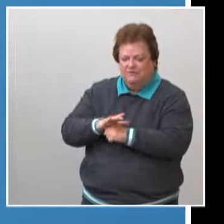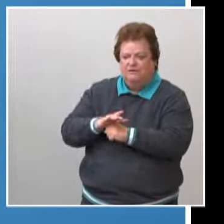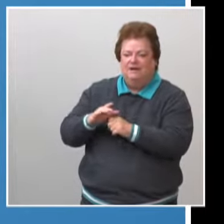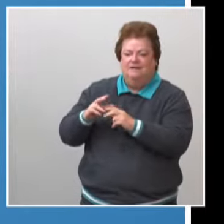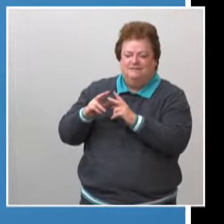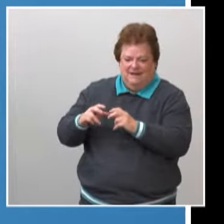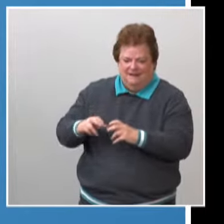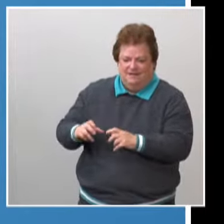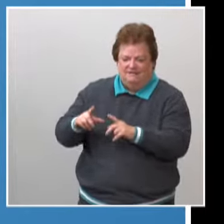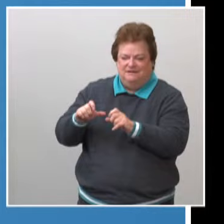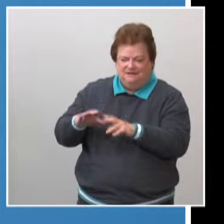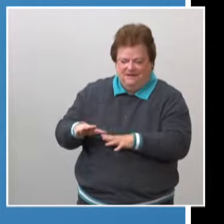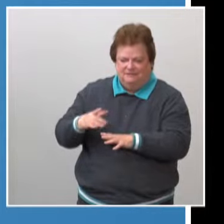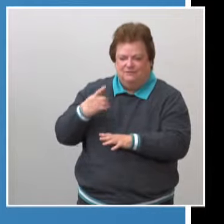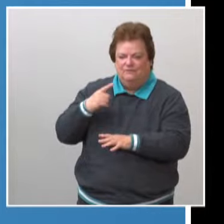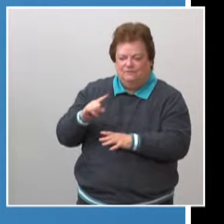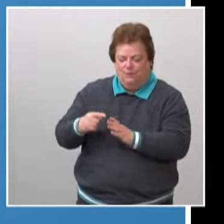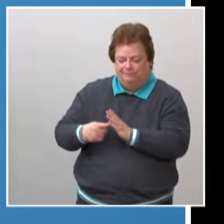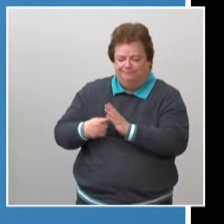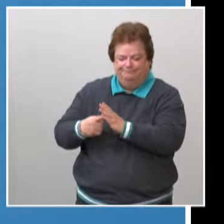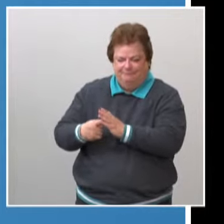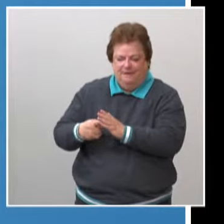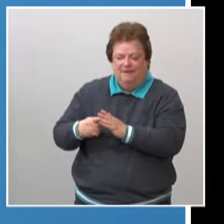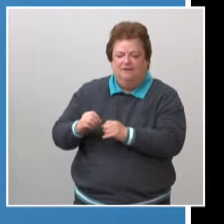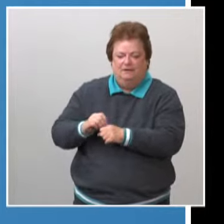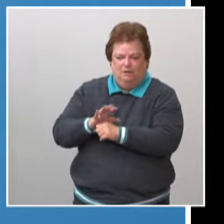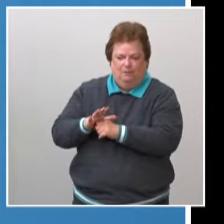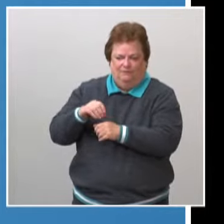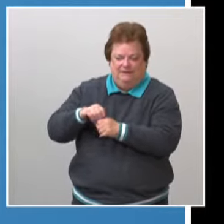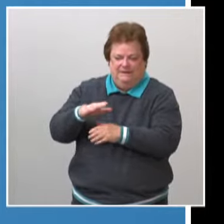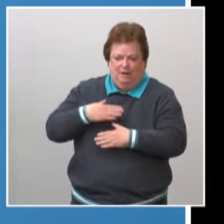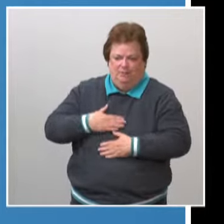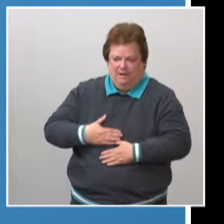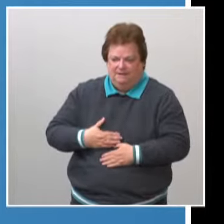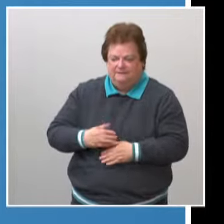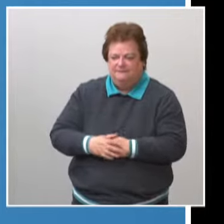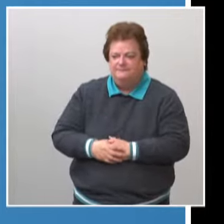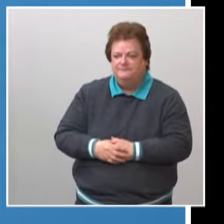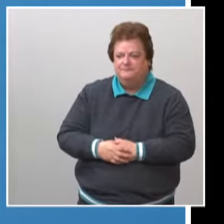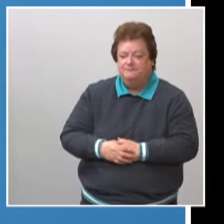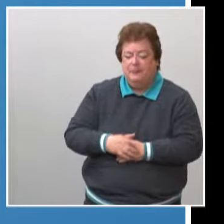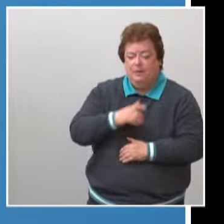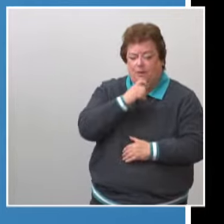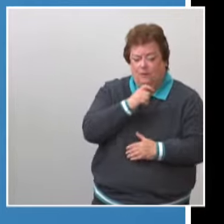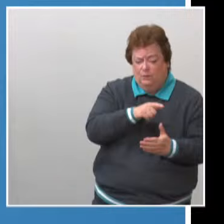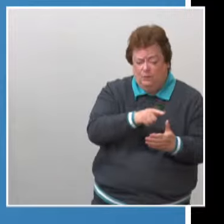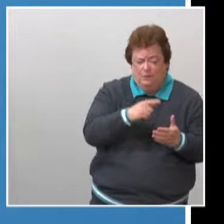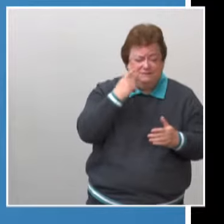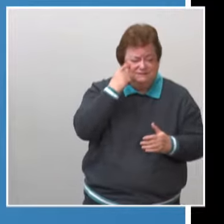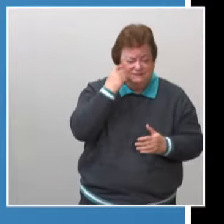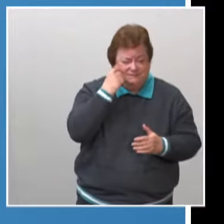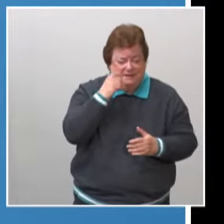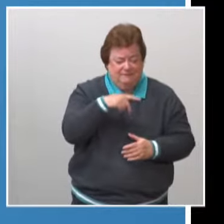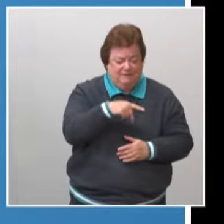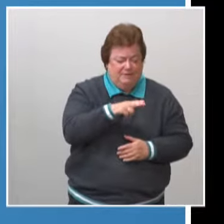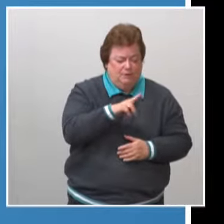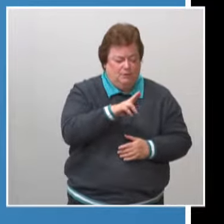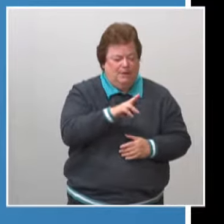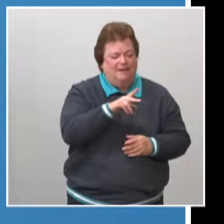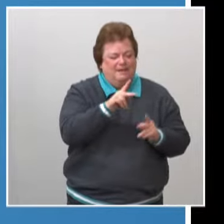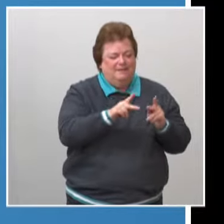diagnostic test for the presence of the virus that causes COVID-19. Those who are suspected cases or PUIs, persons